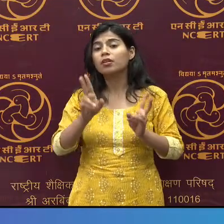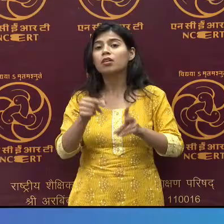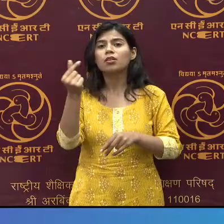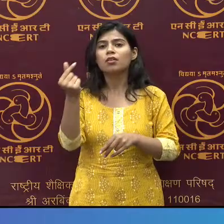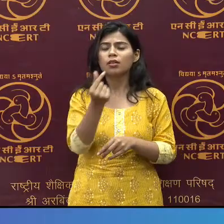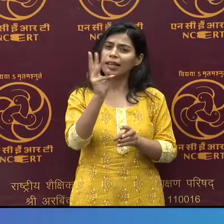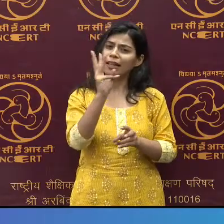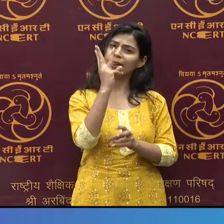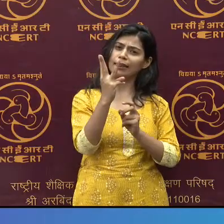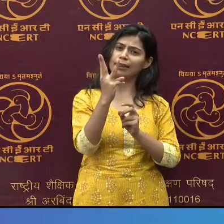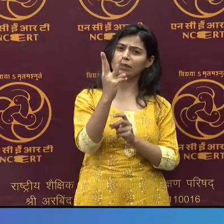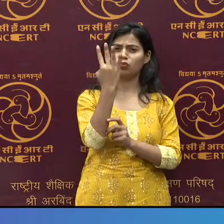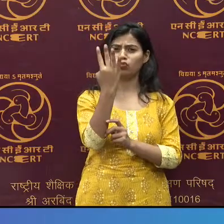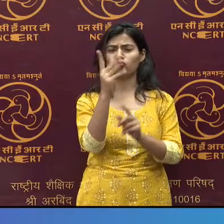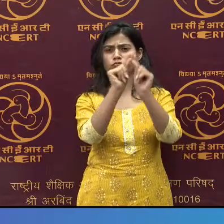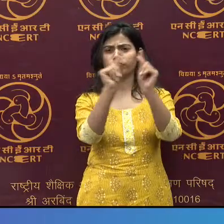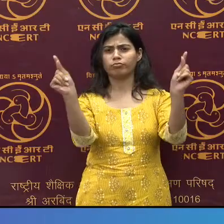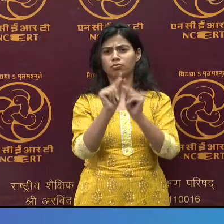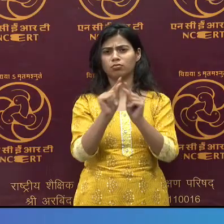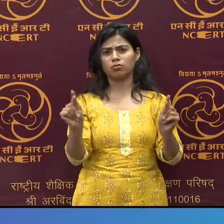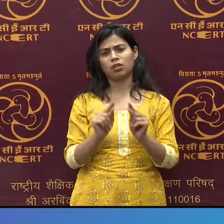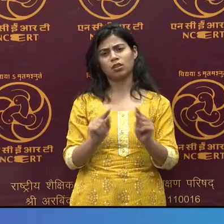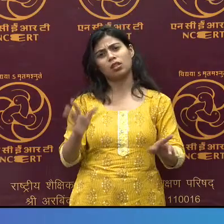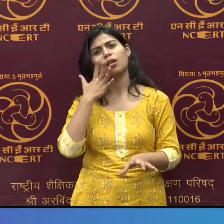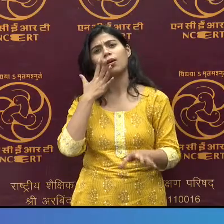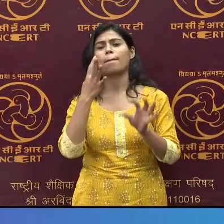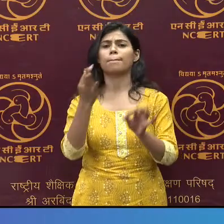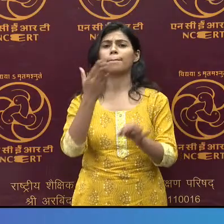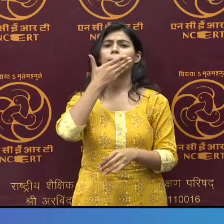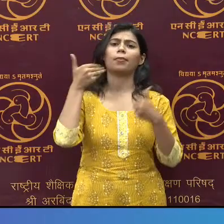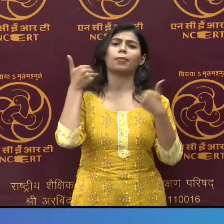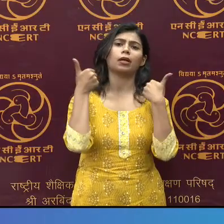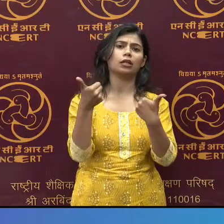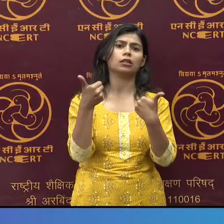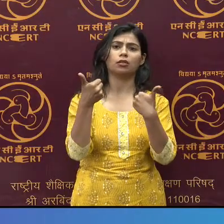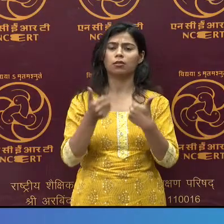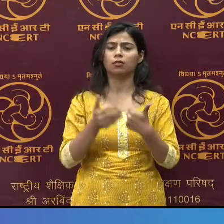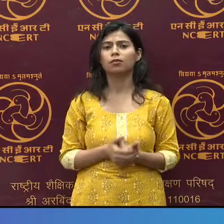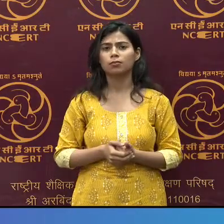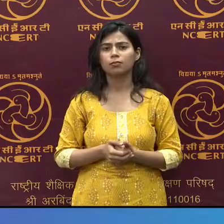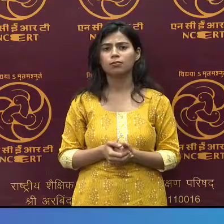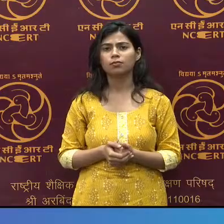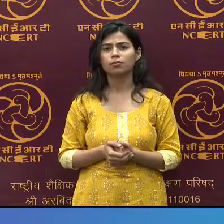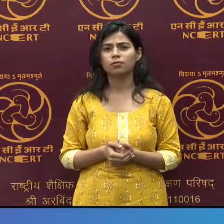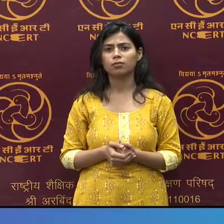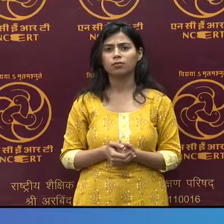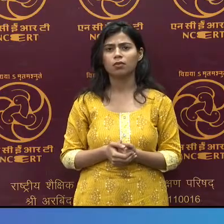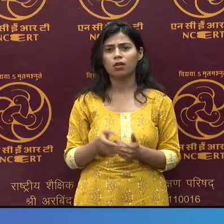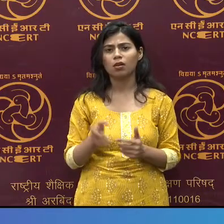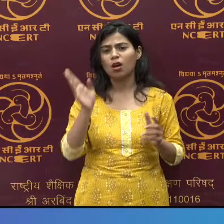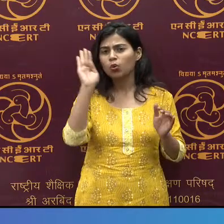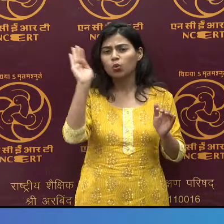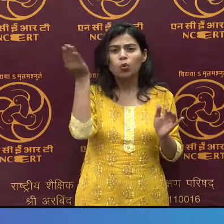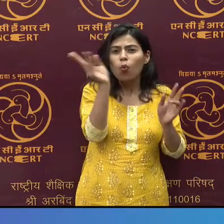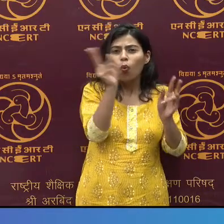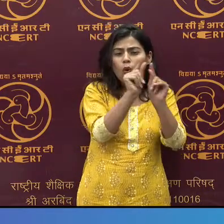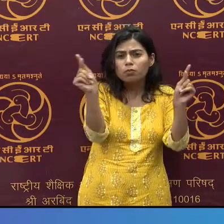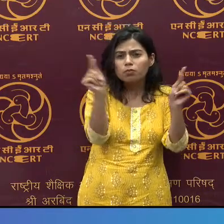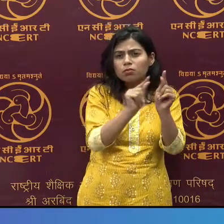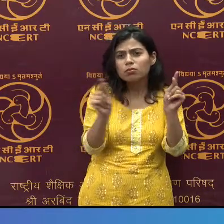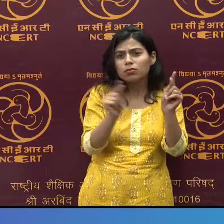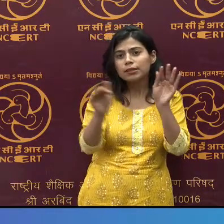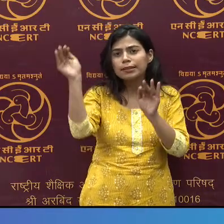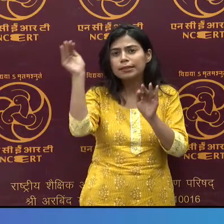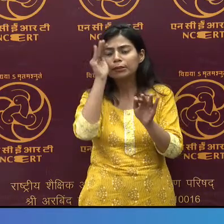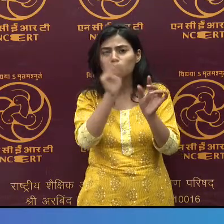3 lines or 4 lines is the best conclusion. It should not be like filled with a lot of information. No, at no, the that end, information you